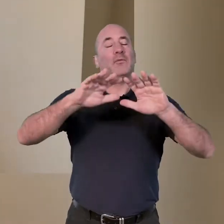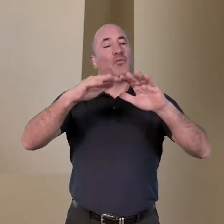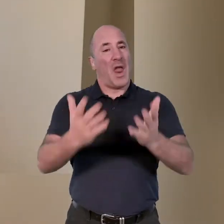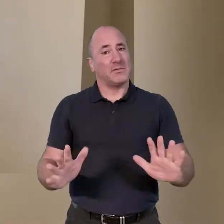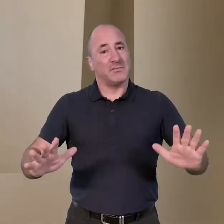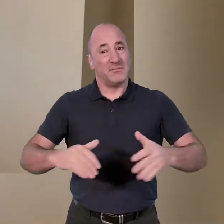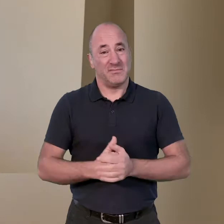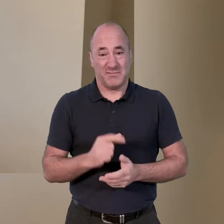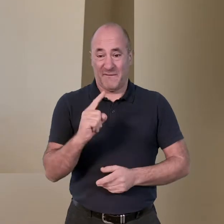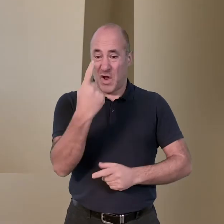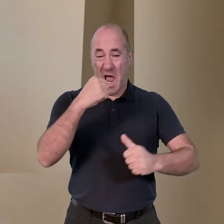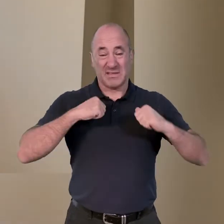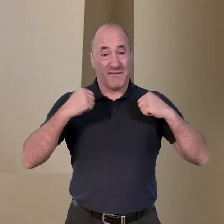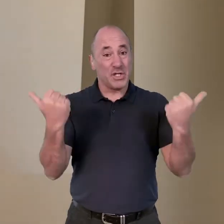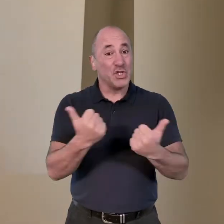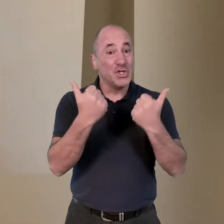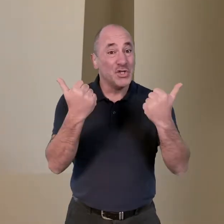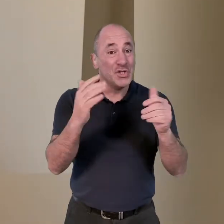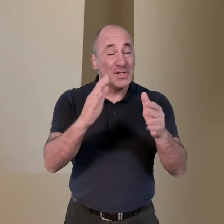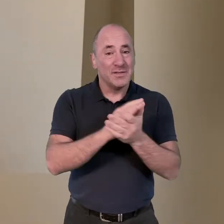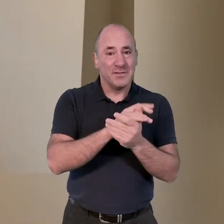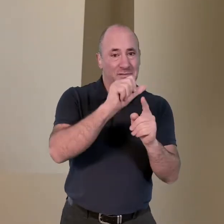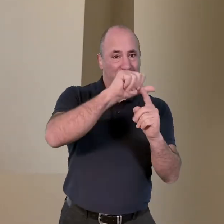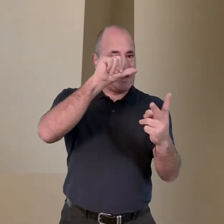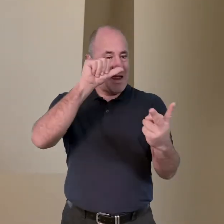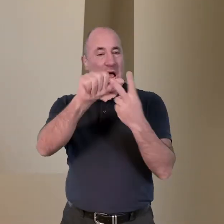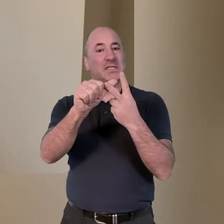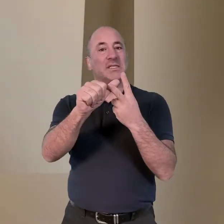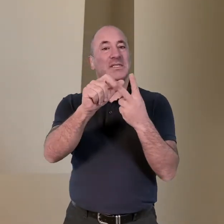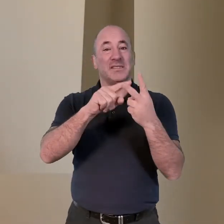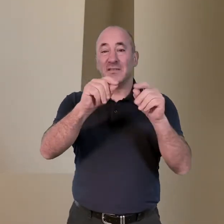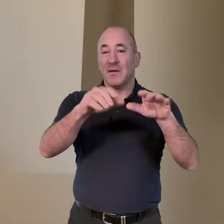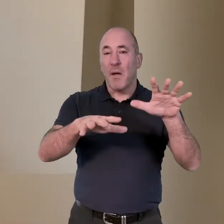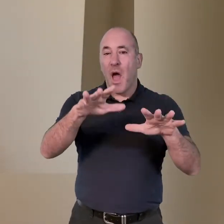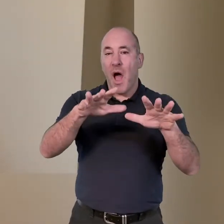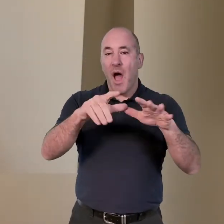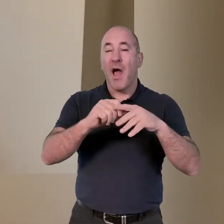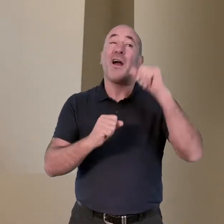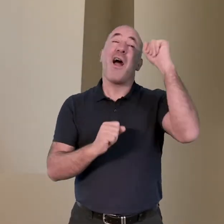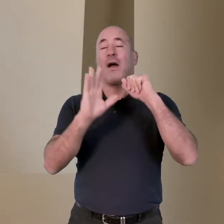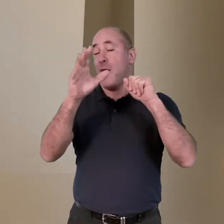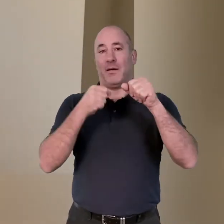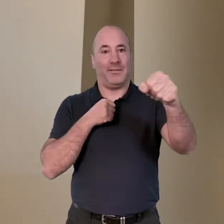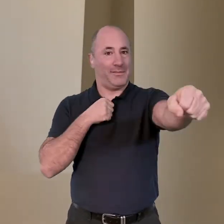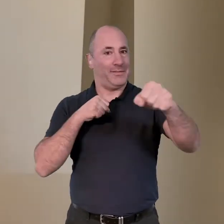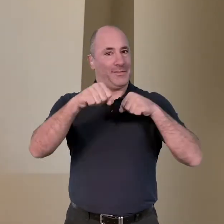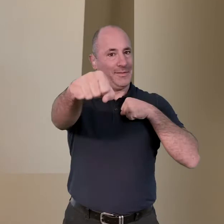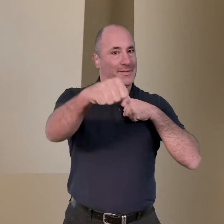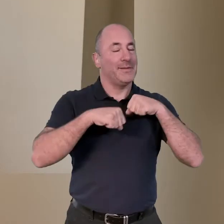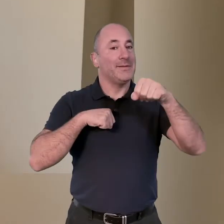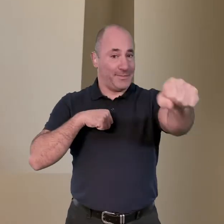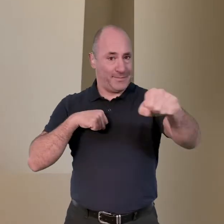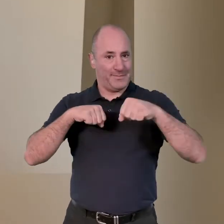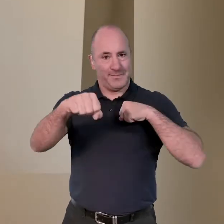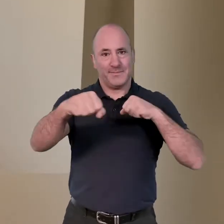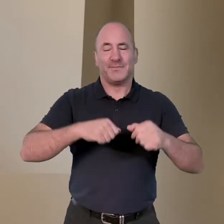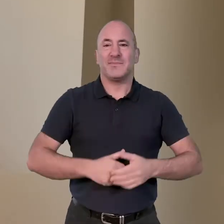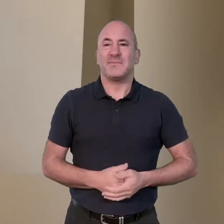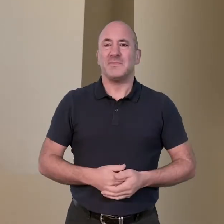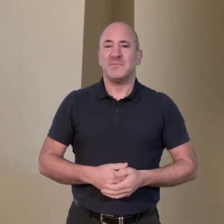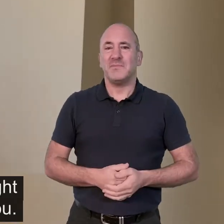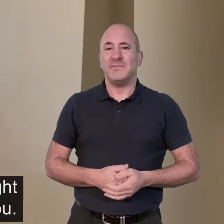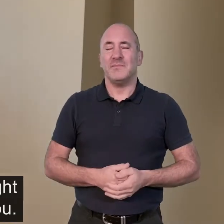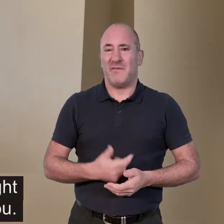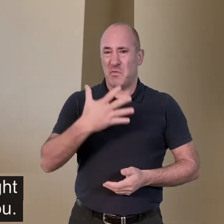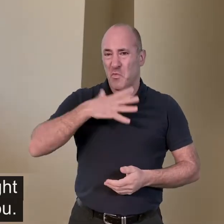Well done, and relax. First exercise over. So next one, similar again, but we're punching straight out in front, not